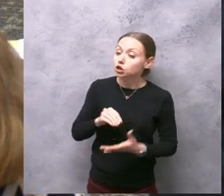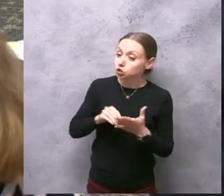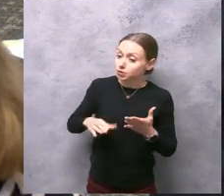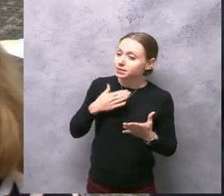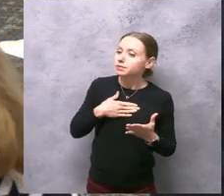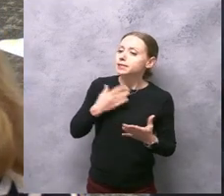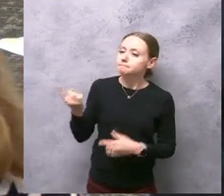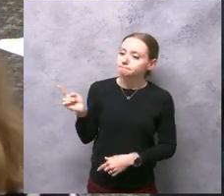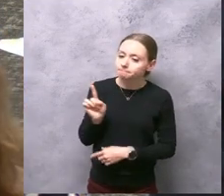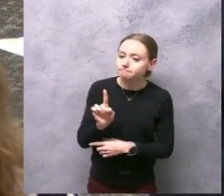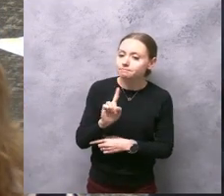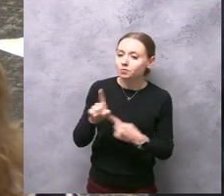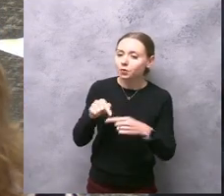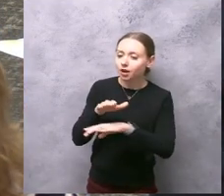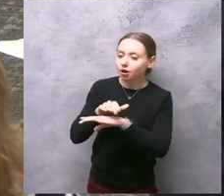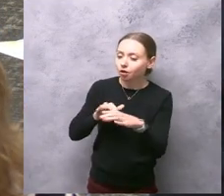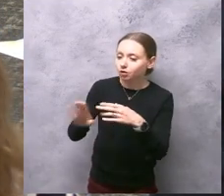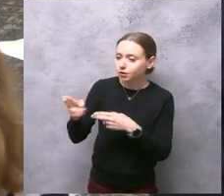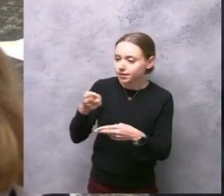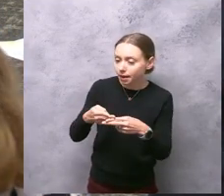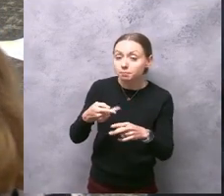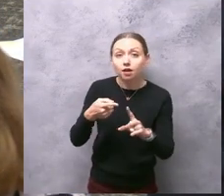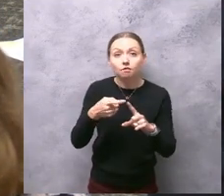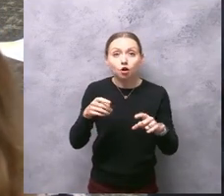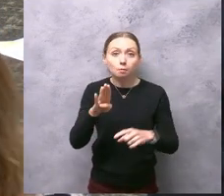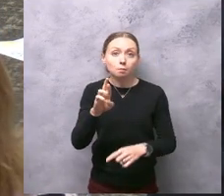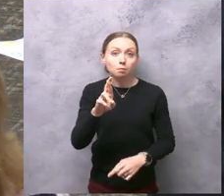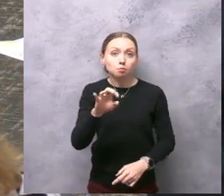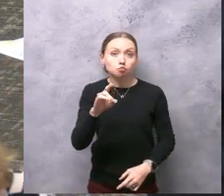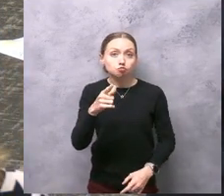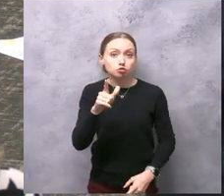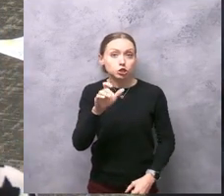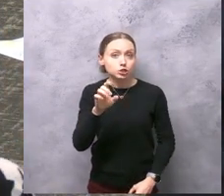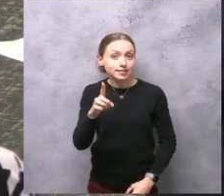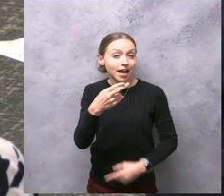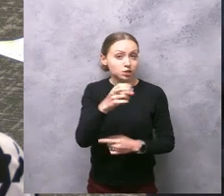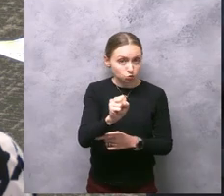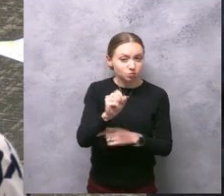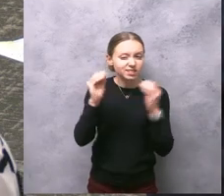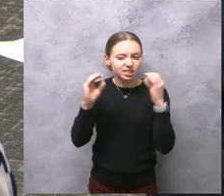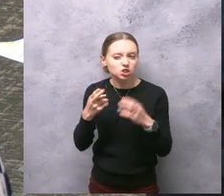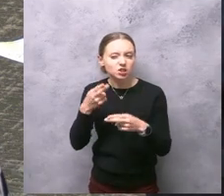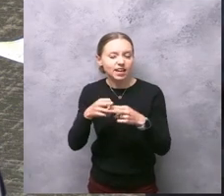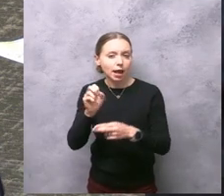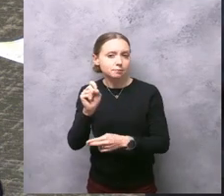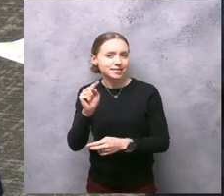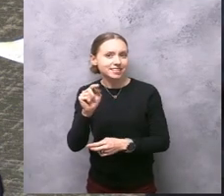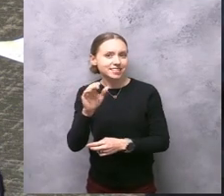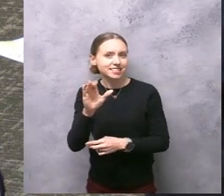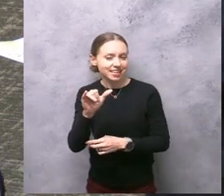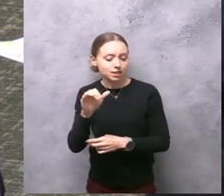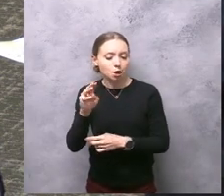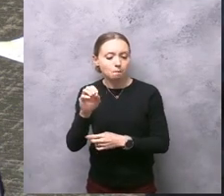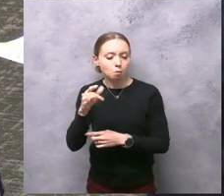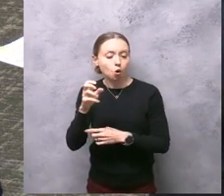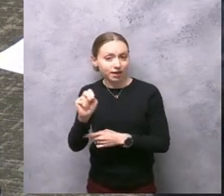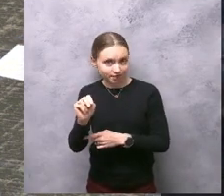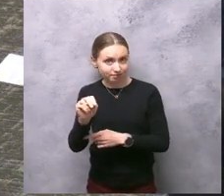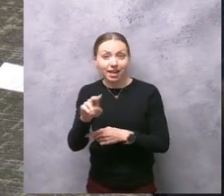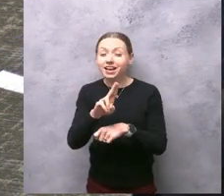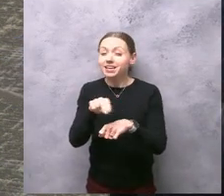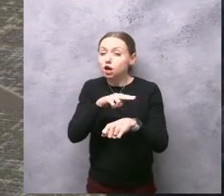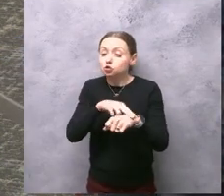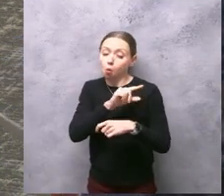names. From Bridgeland High School, the teacher is Stacy Morgan. National qualifiers will advance